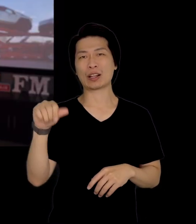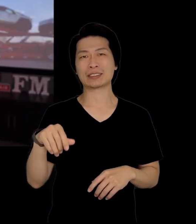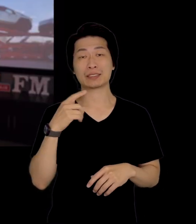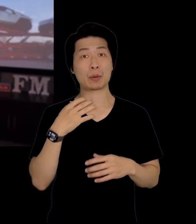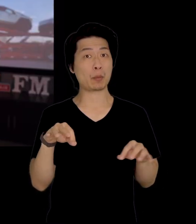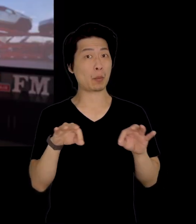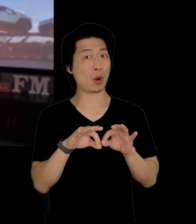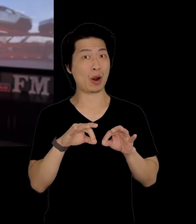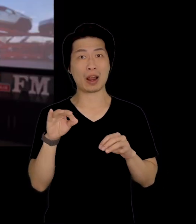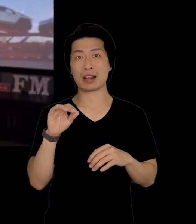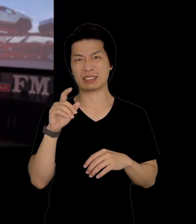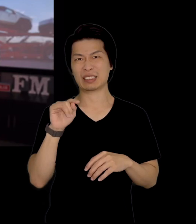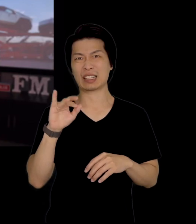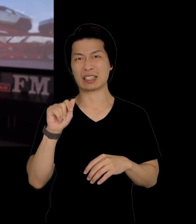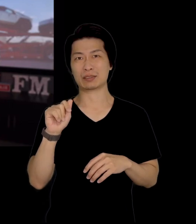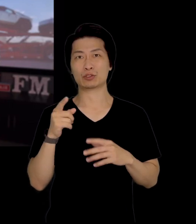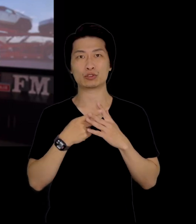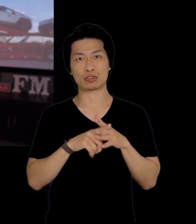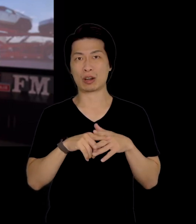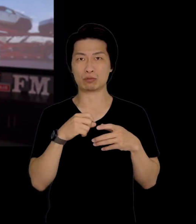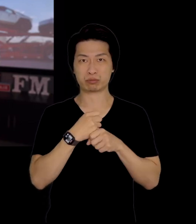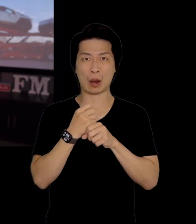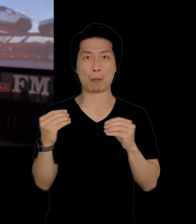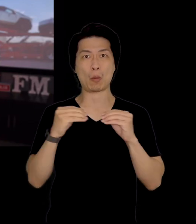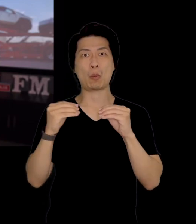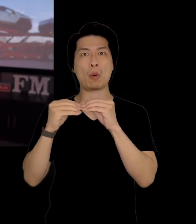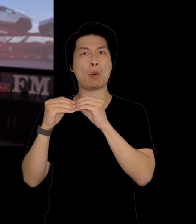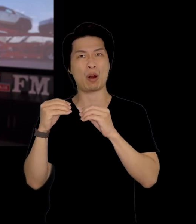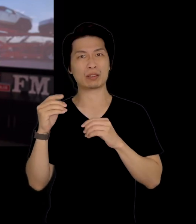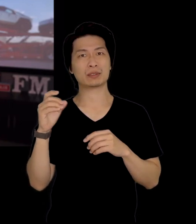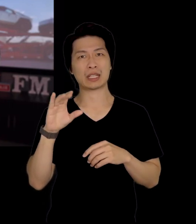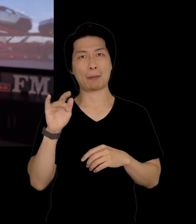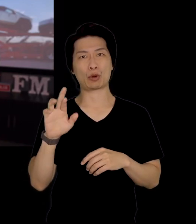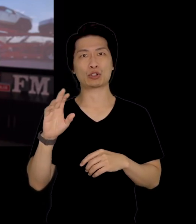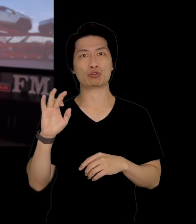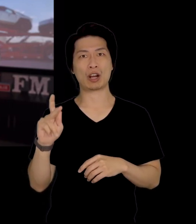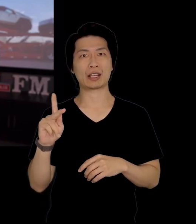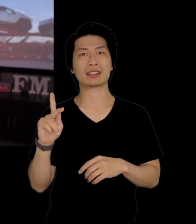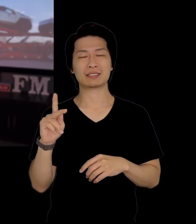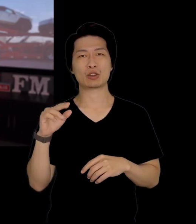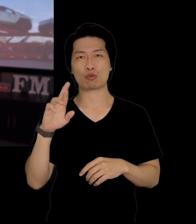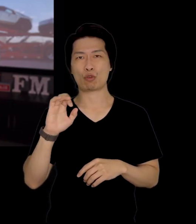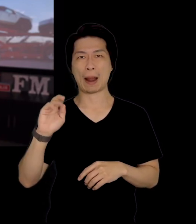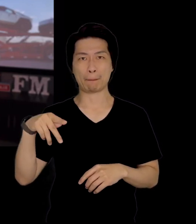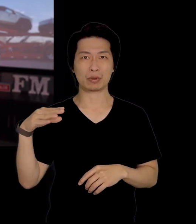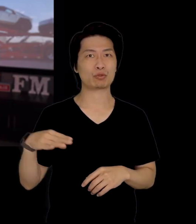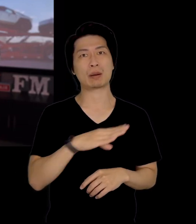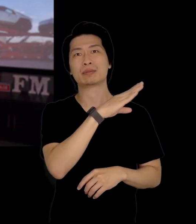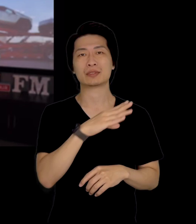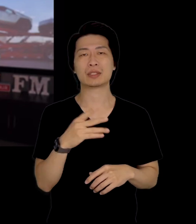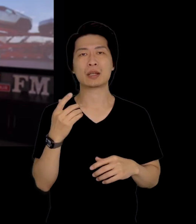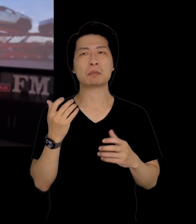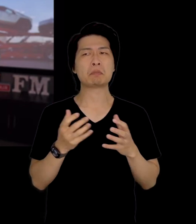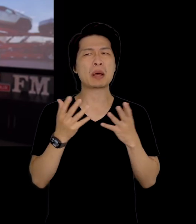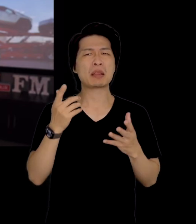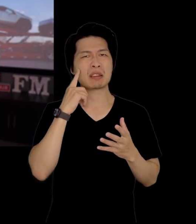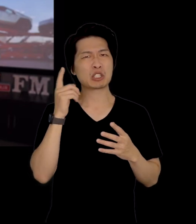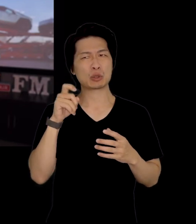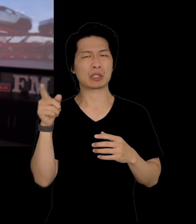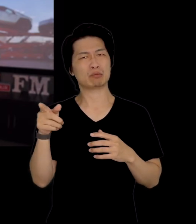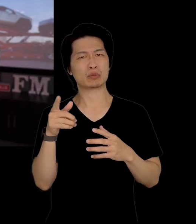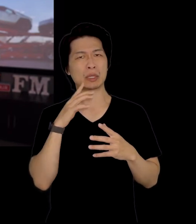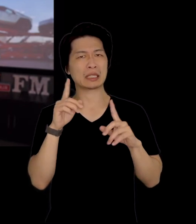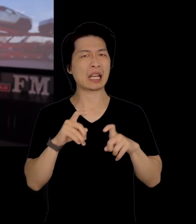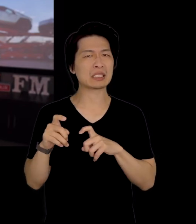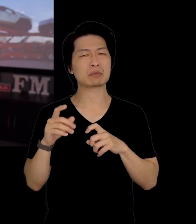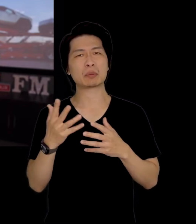this is that Tesla is starting to ramp up its Cybertruck production. A lot of these are probably still meant to be scrapped or tested or